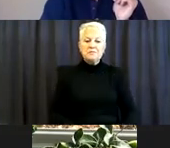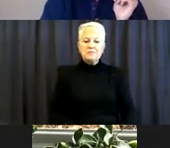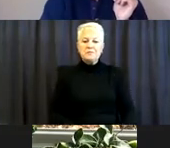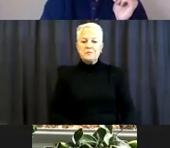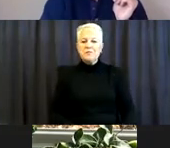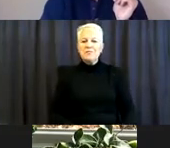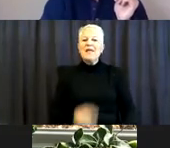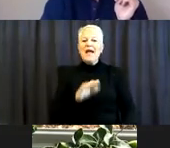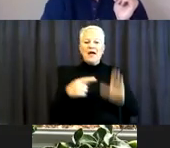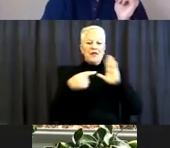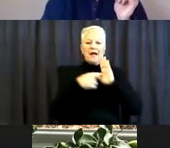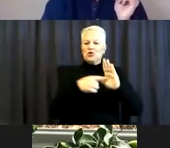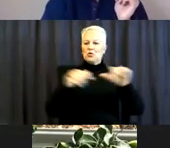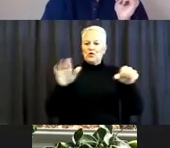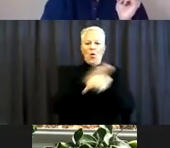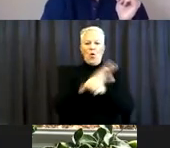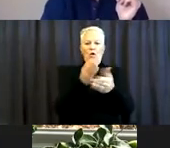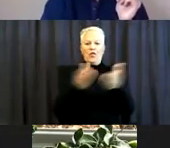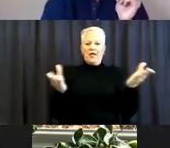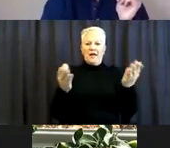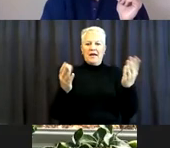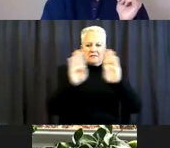So here's showing the whole thing.